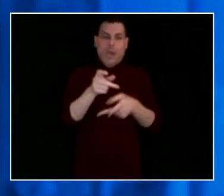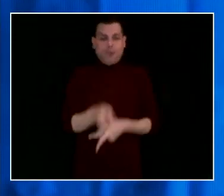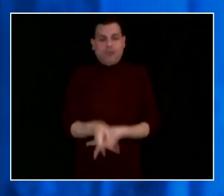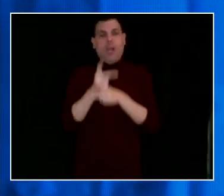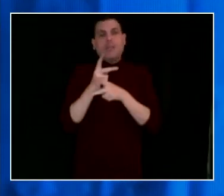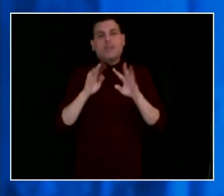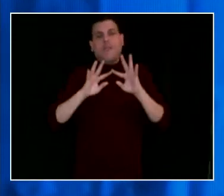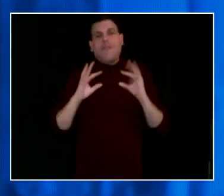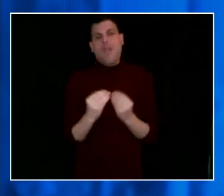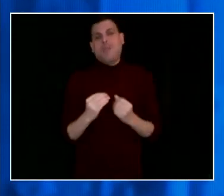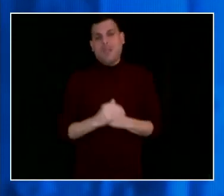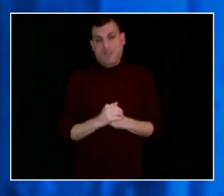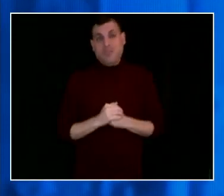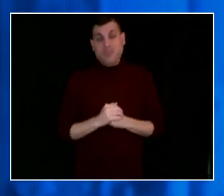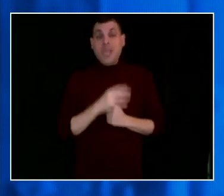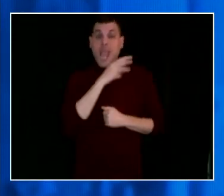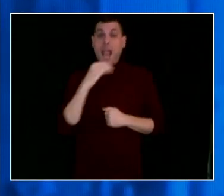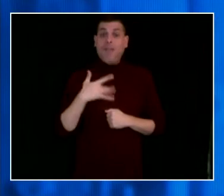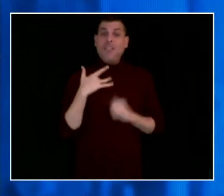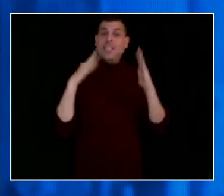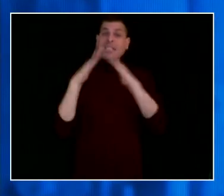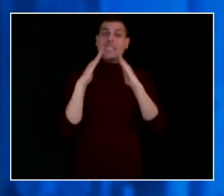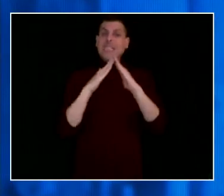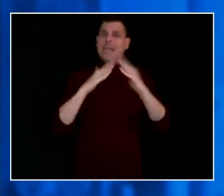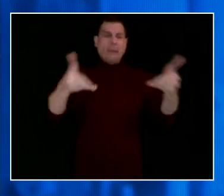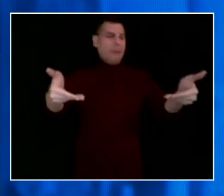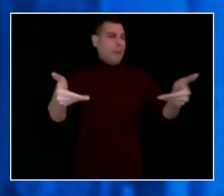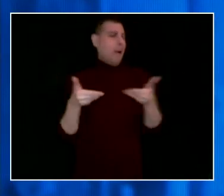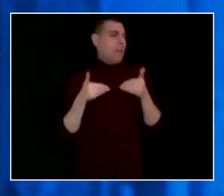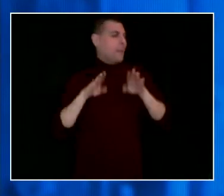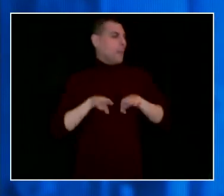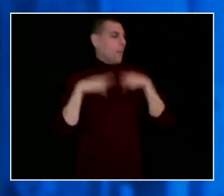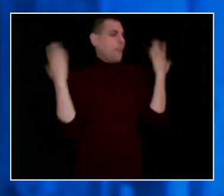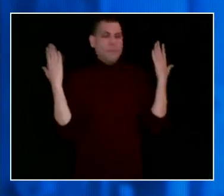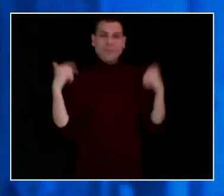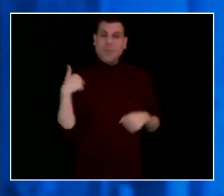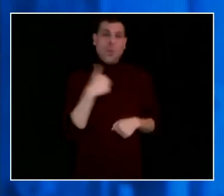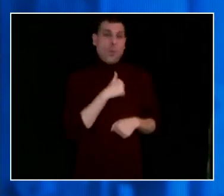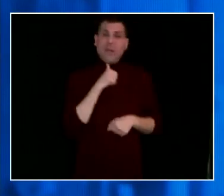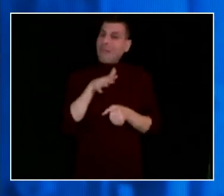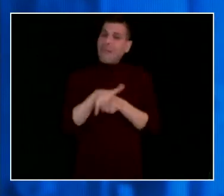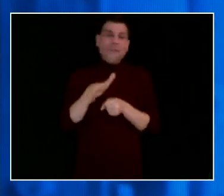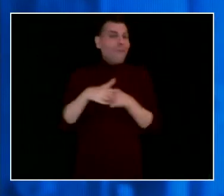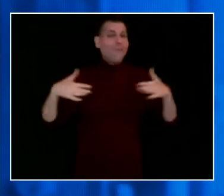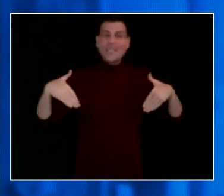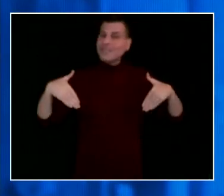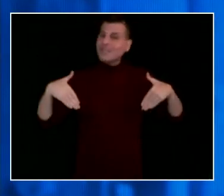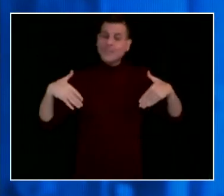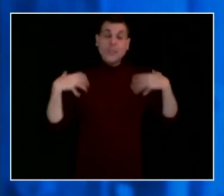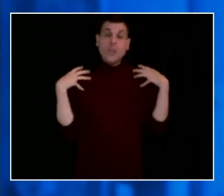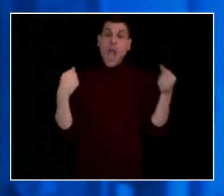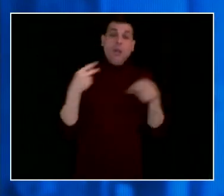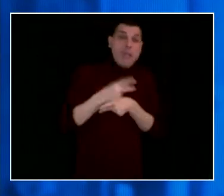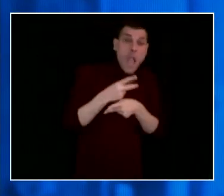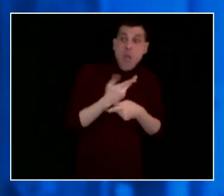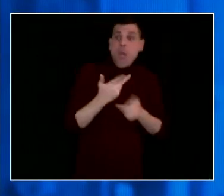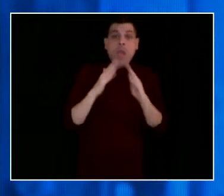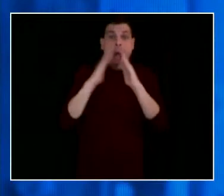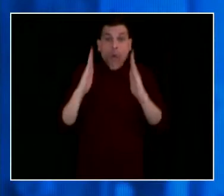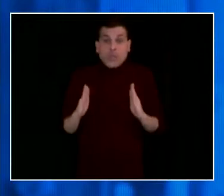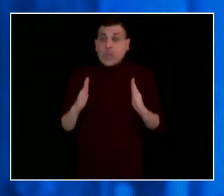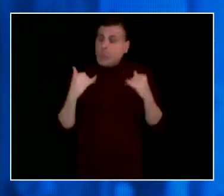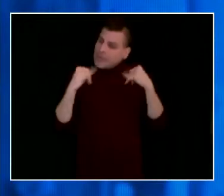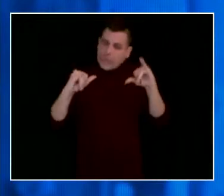welcoming place to raise a family. Our city must go further to get to the health care and housing you need, the parks